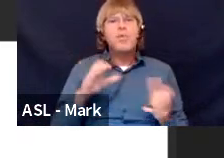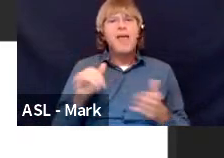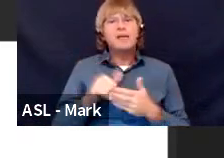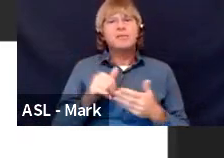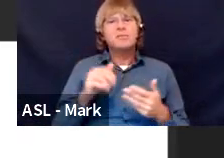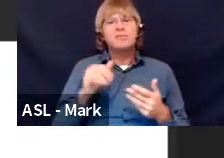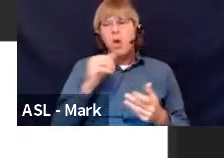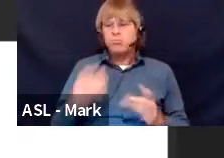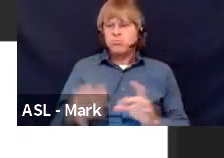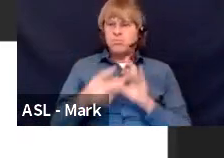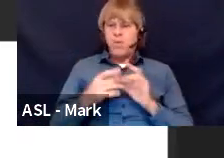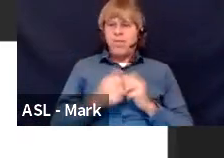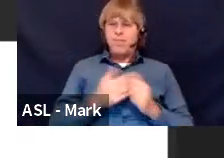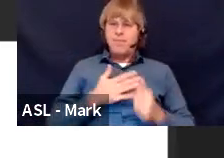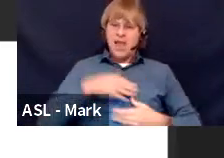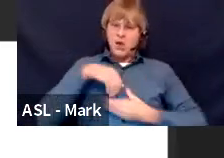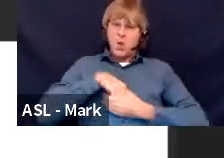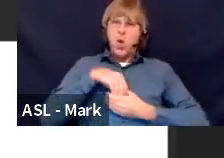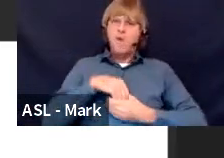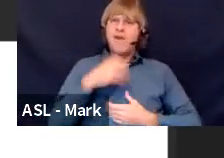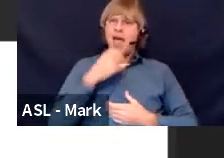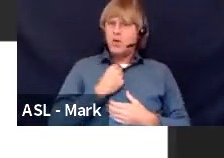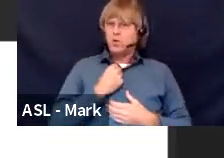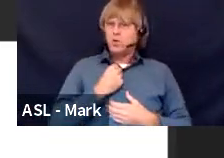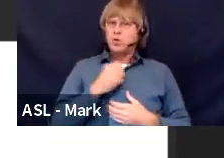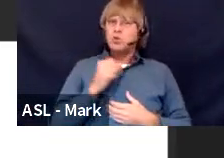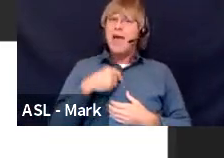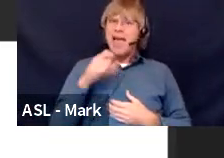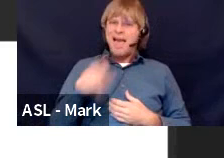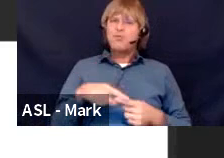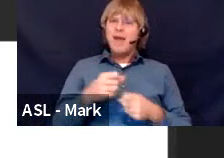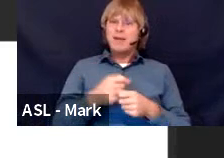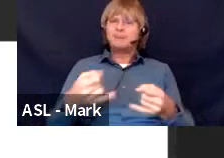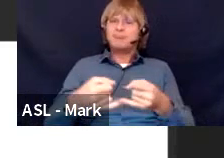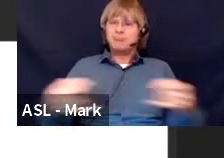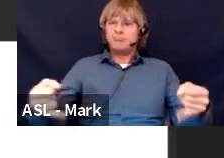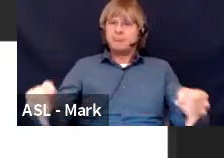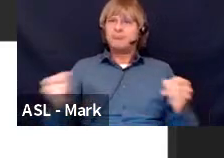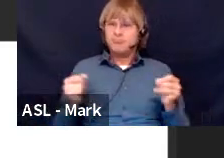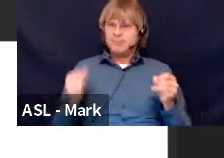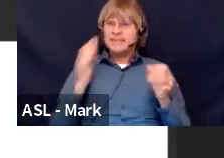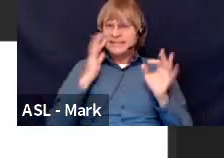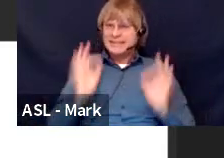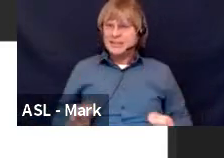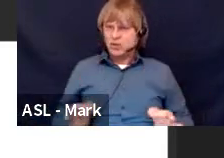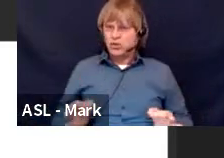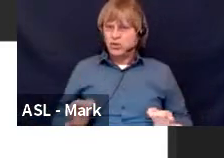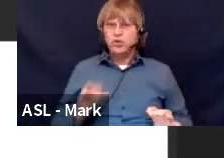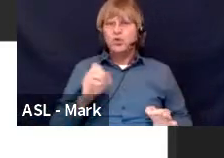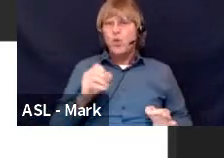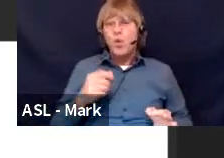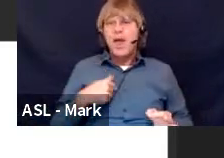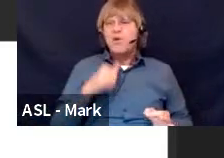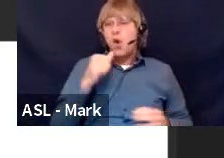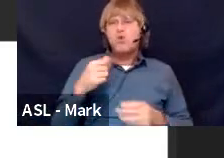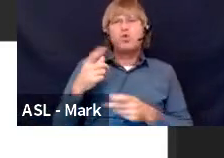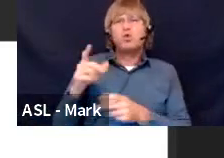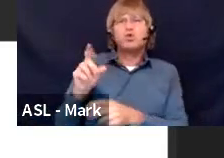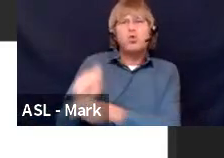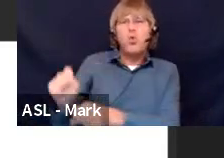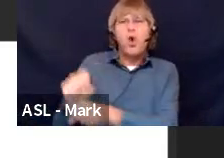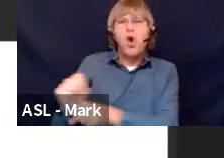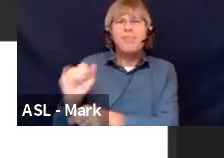align with my core values. And so I had to make this type of decisions so I don't create work